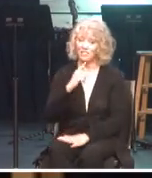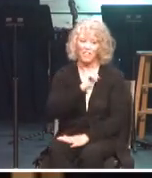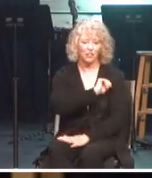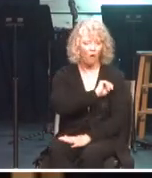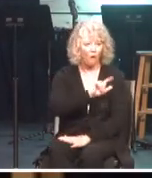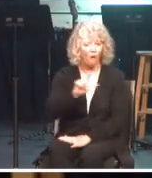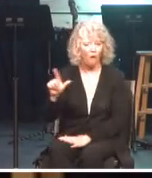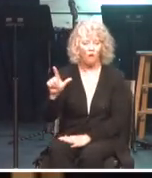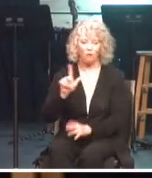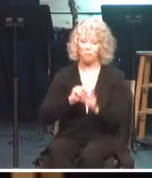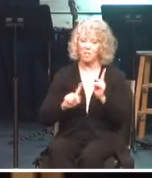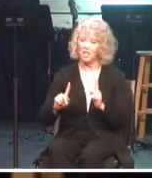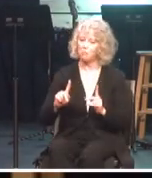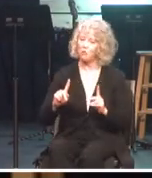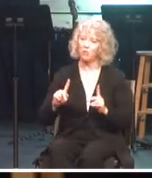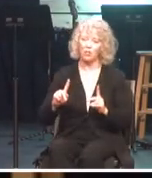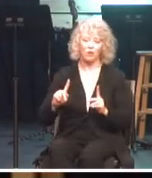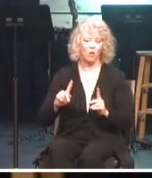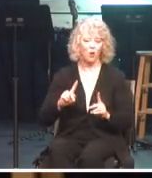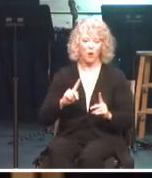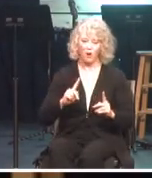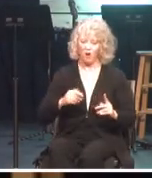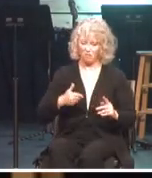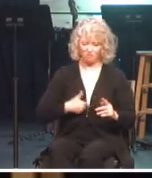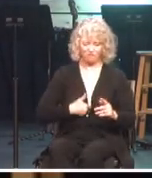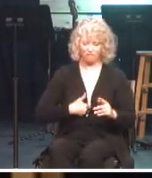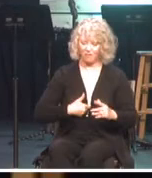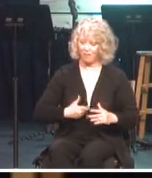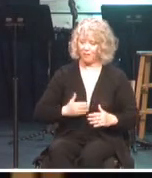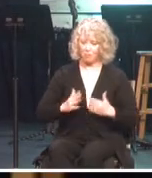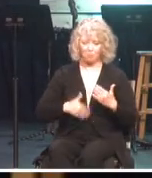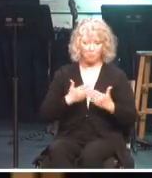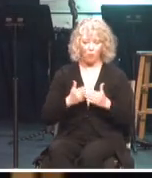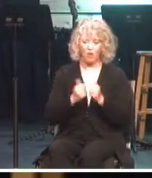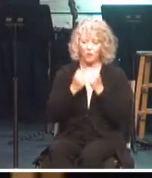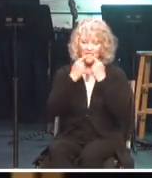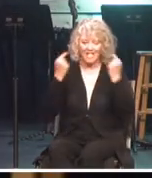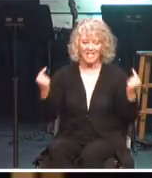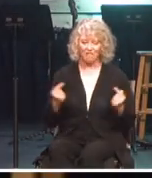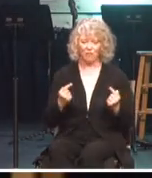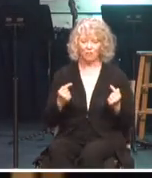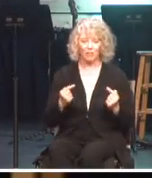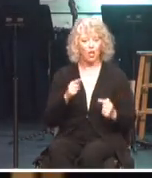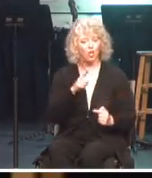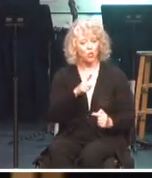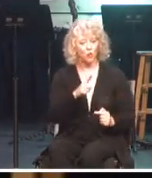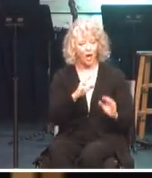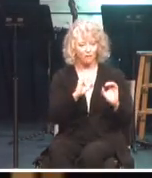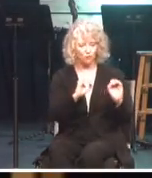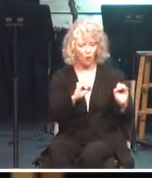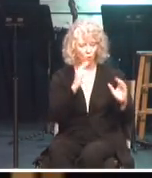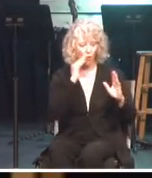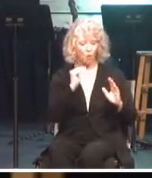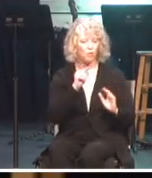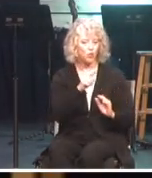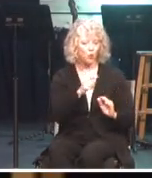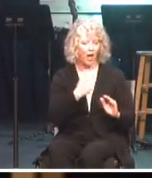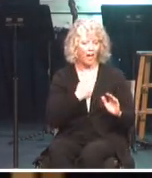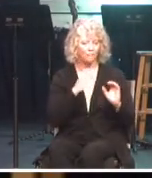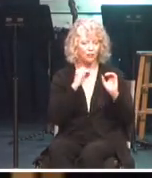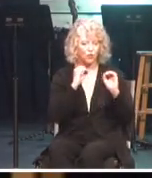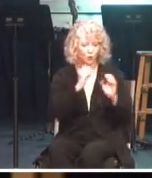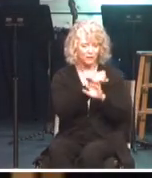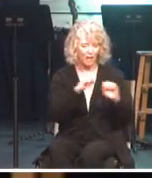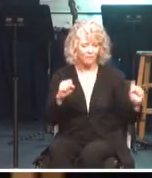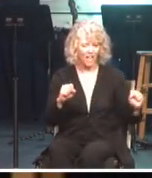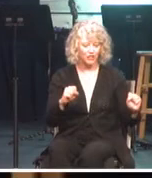we're incapable. So at this point, there's no hope, there's no salvation. This would not be the greatest news in the